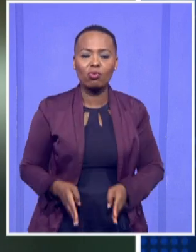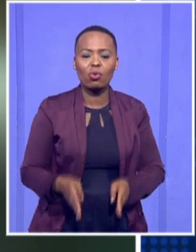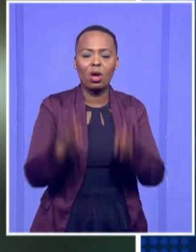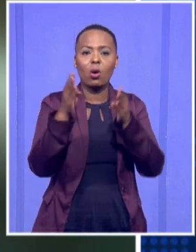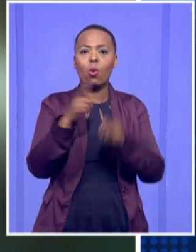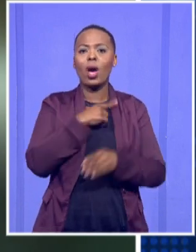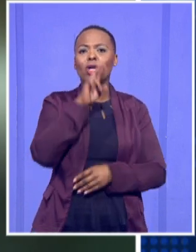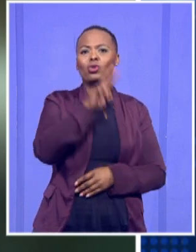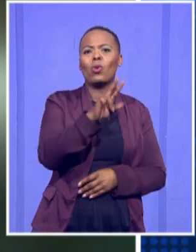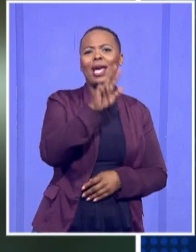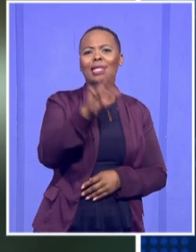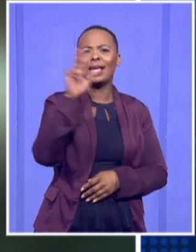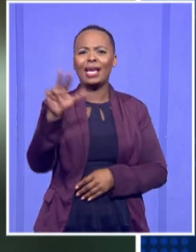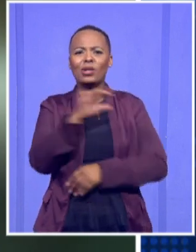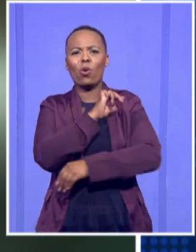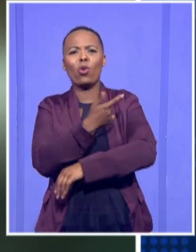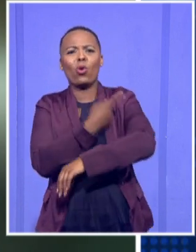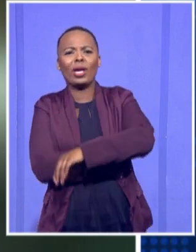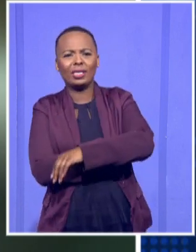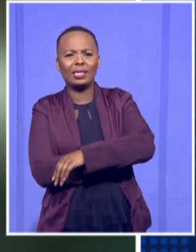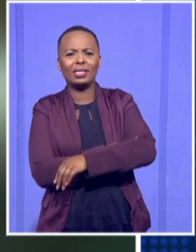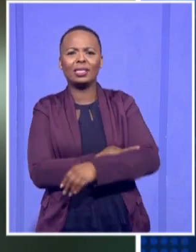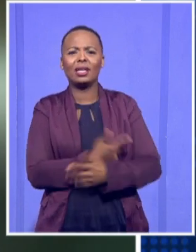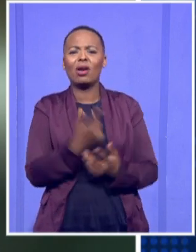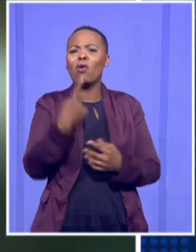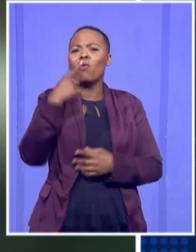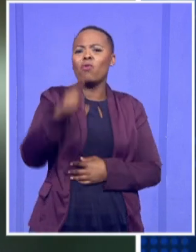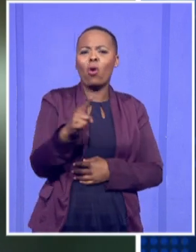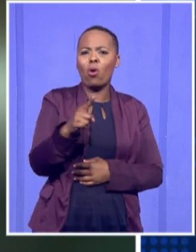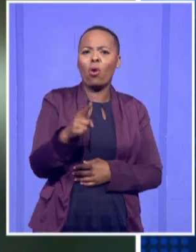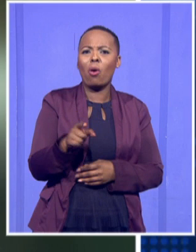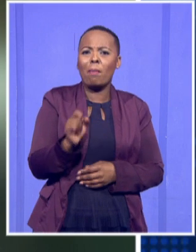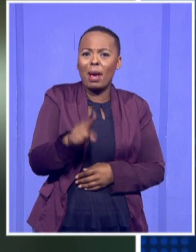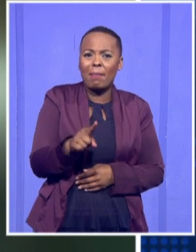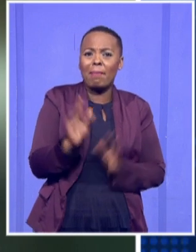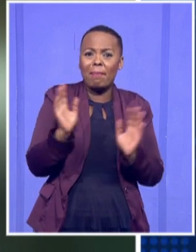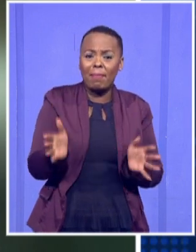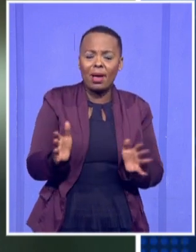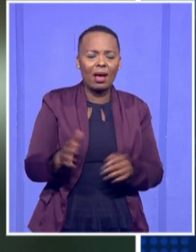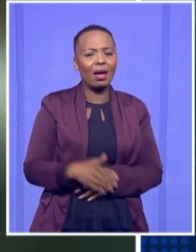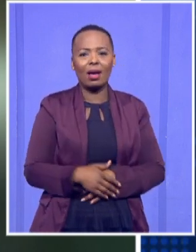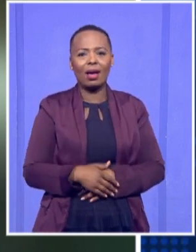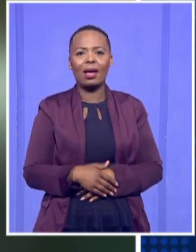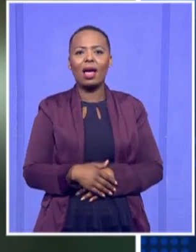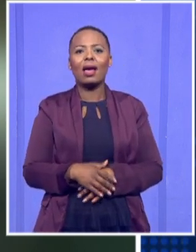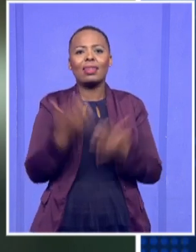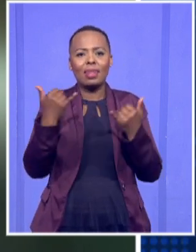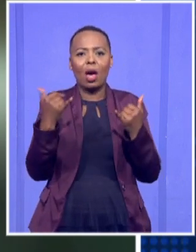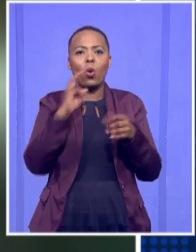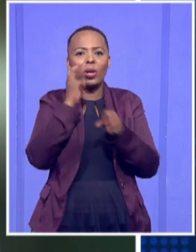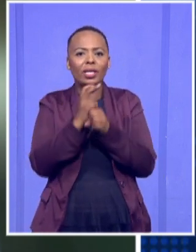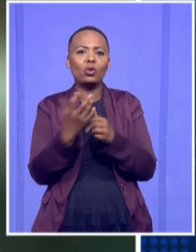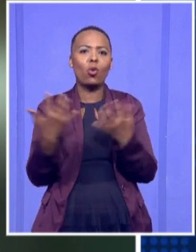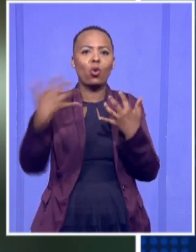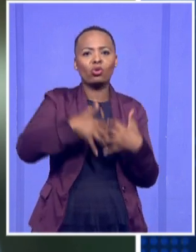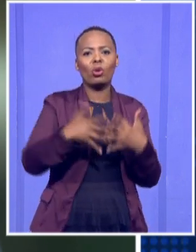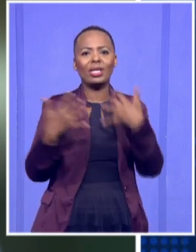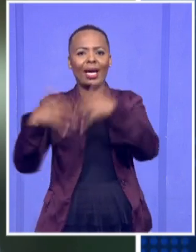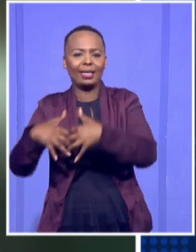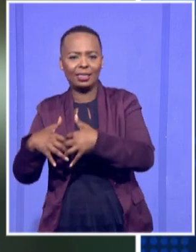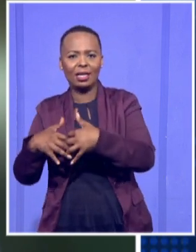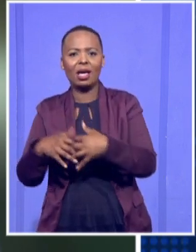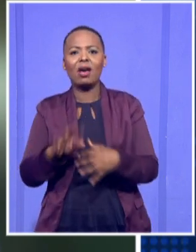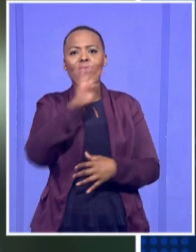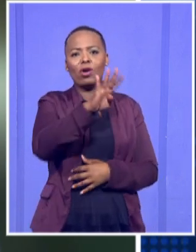288 authorities responsible for roads. We need to seriously consolidate that, potentially into the